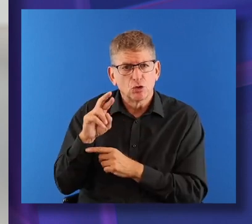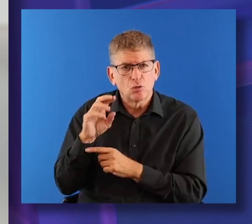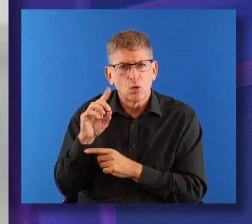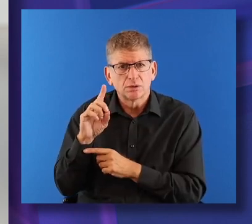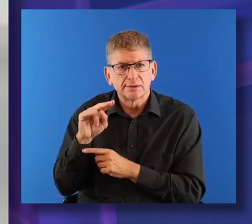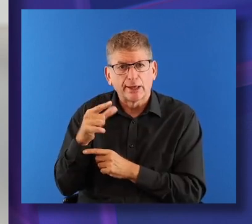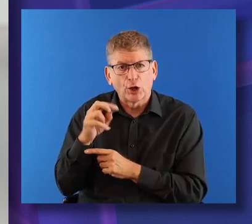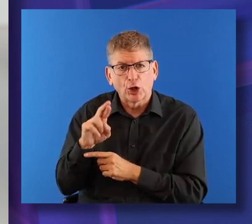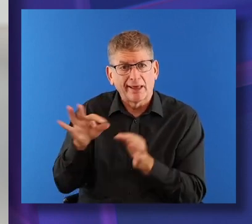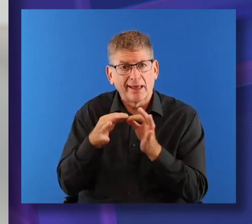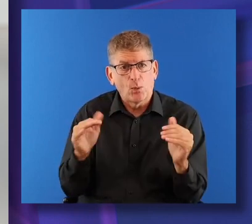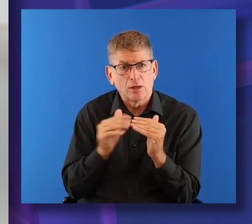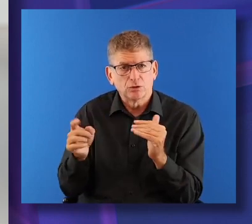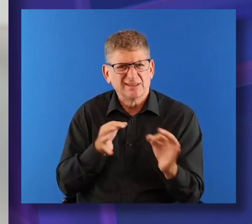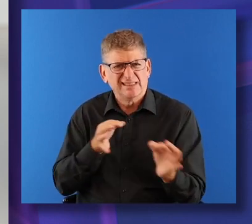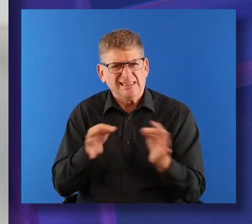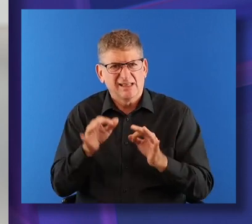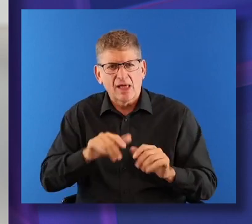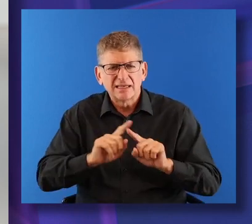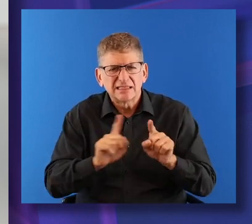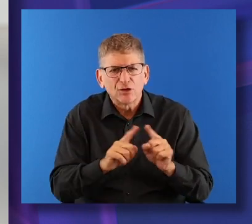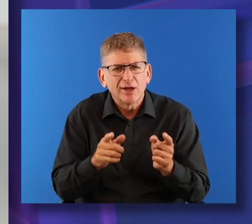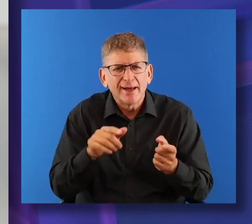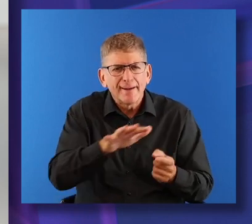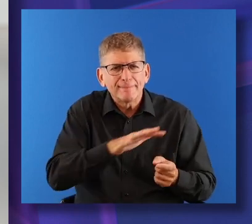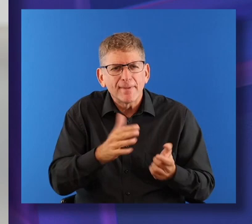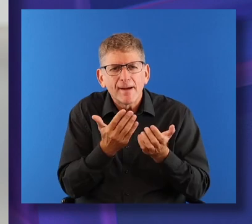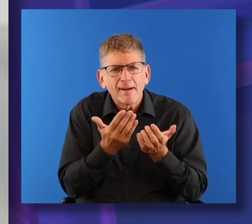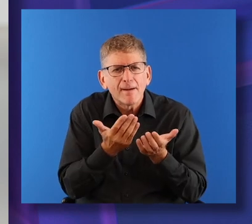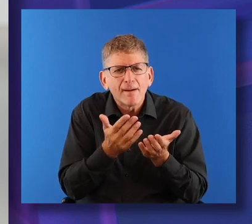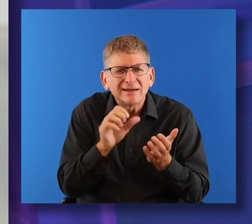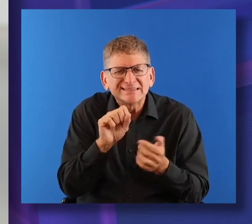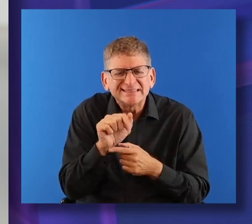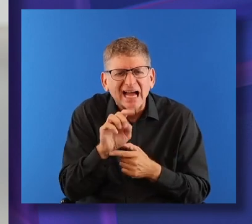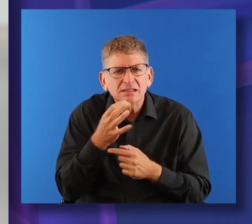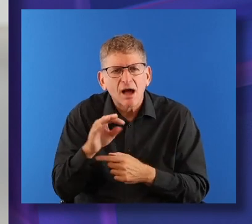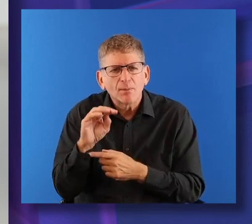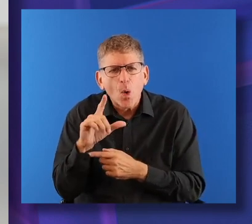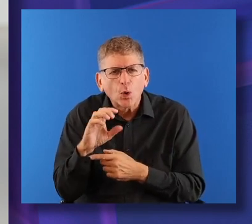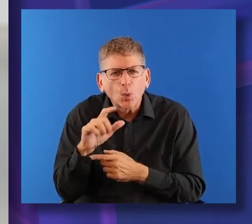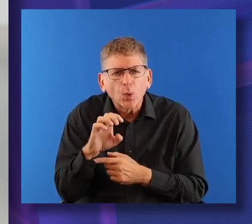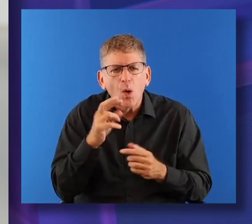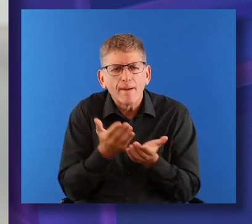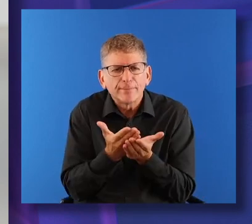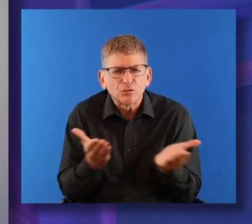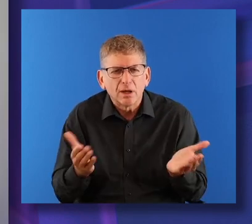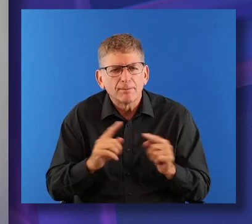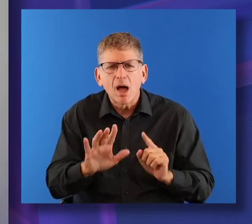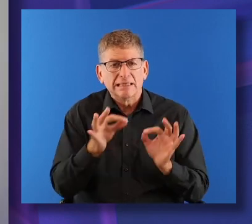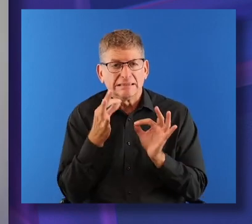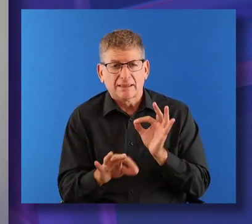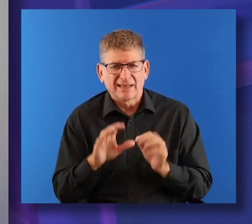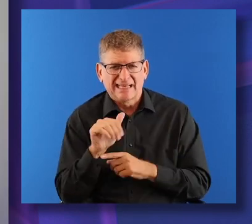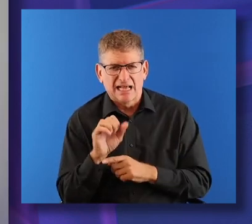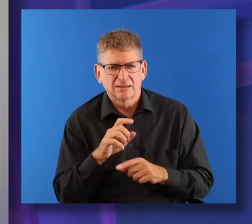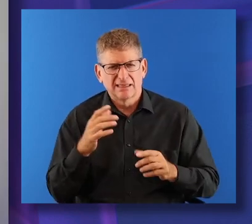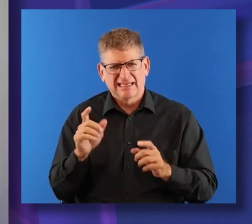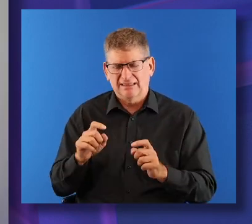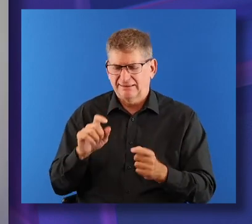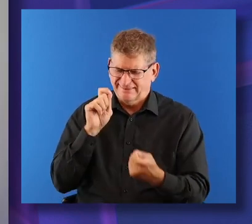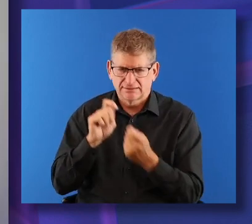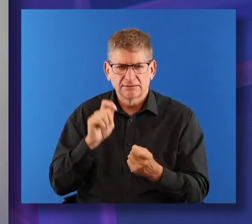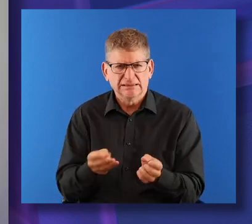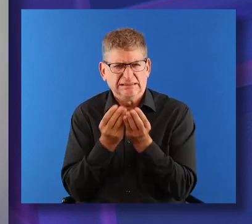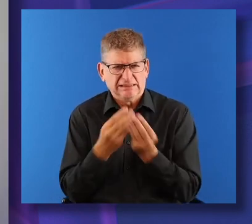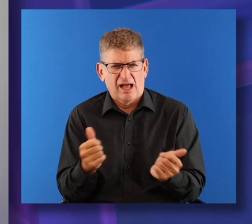equation quickly becomes intractable due to the exponential scaling with system size. What's more, chemical reactions typically consist